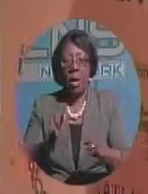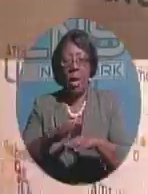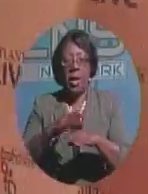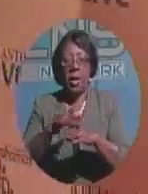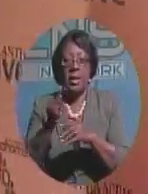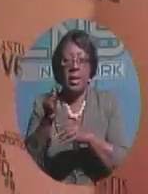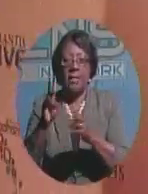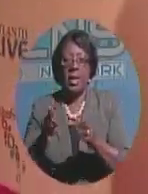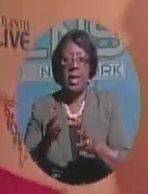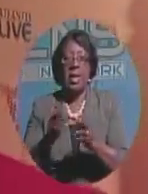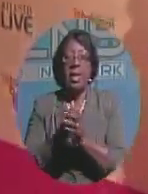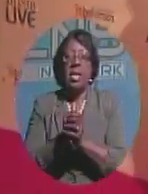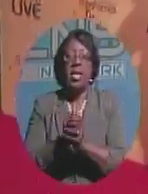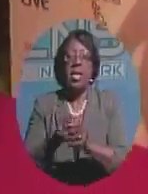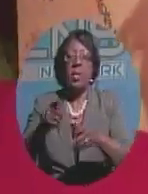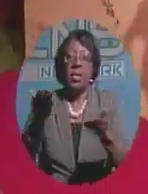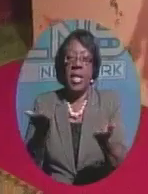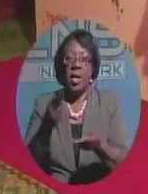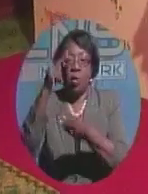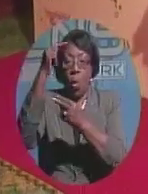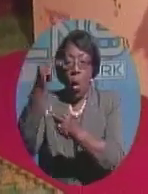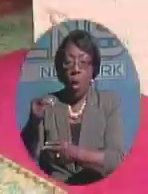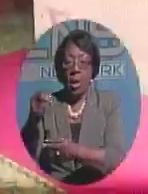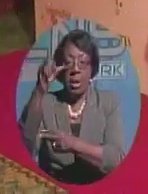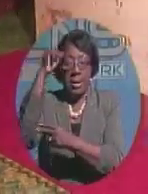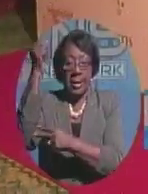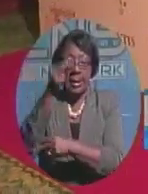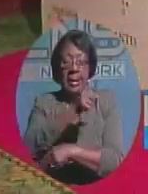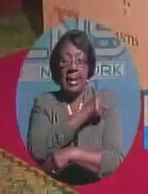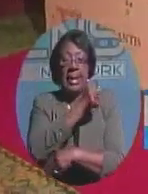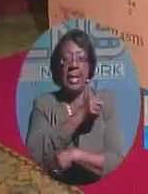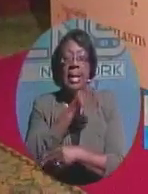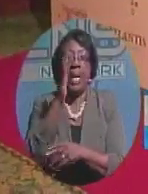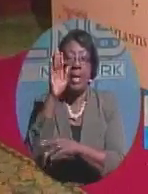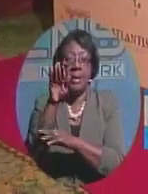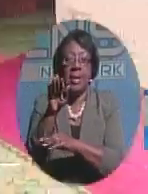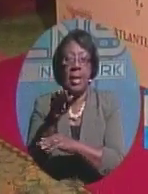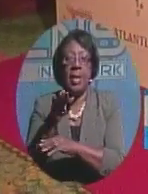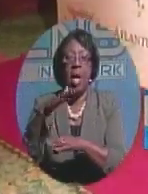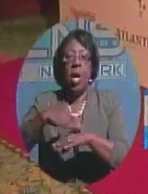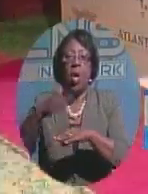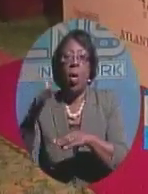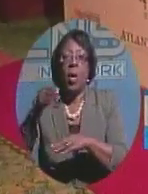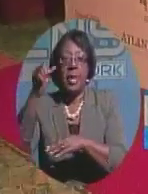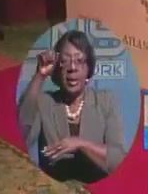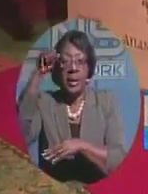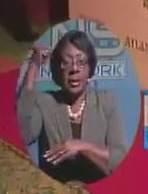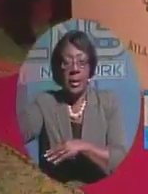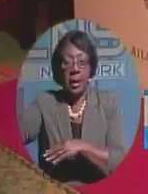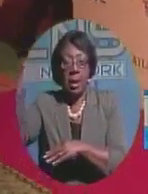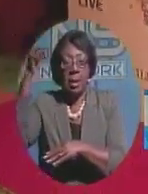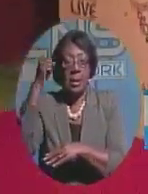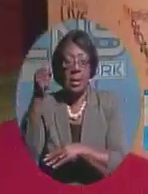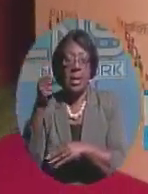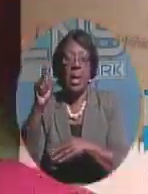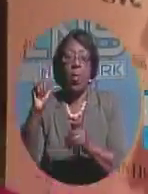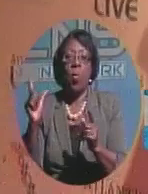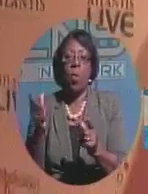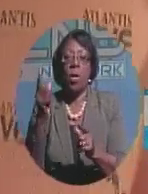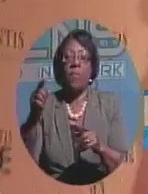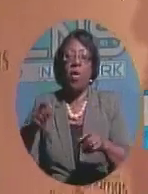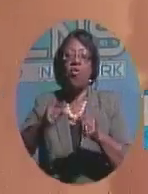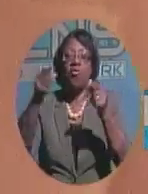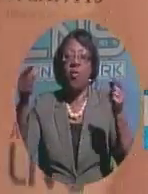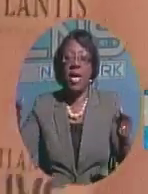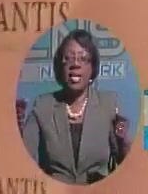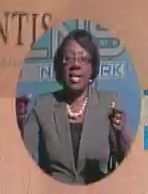Poitier. The star said she was honored to perform last evening, calling Sir Sidney one of her greatest inspirations. When the lights went